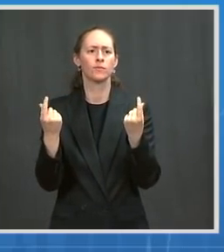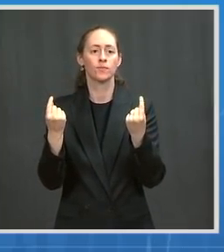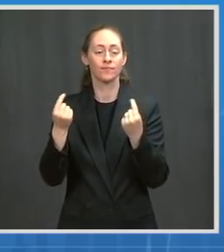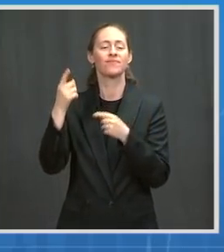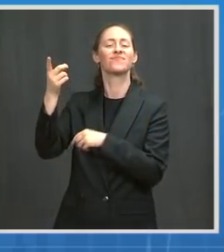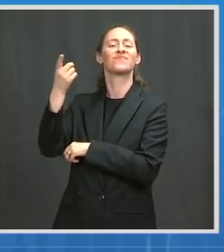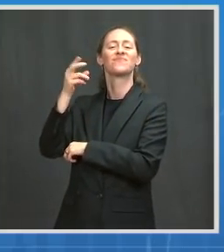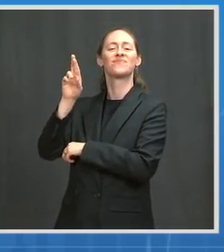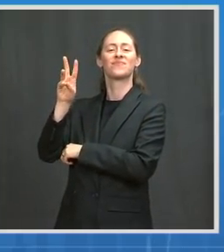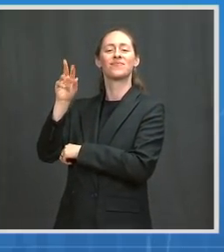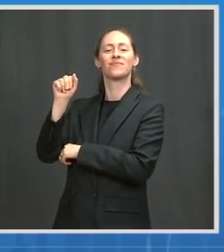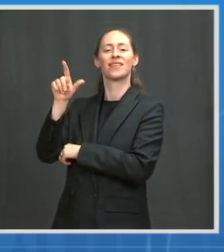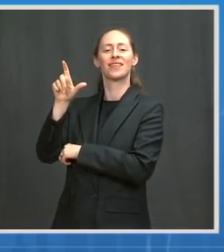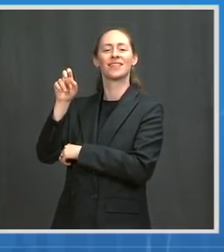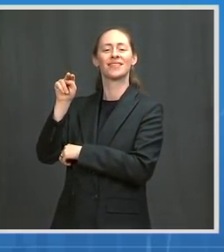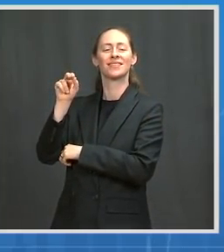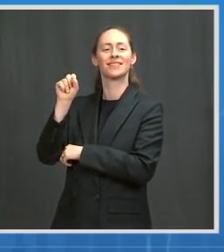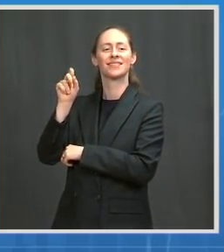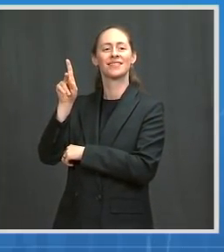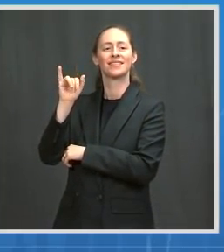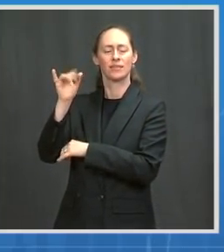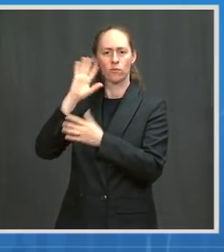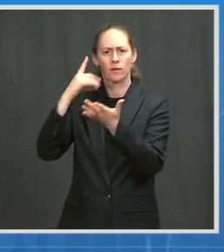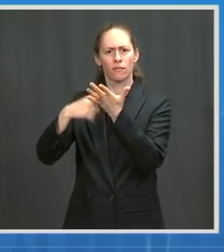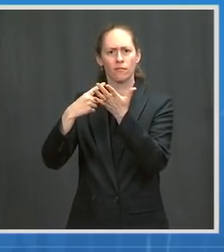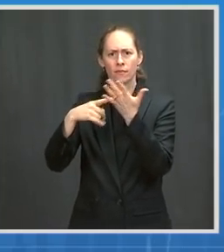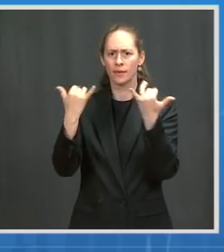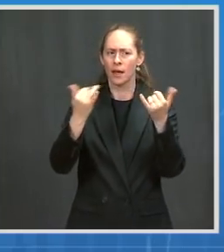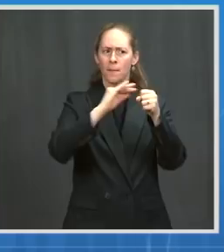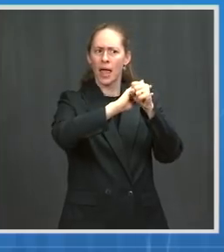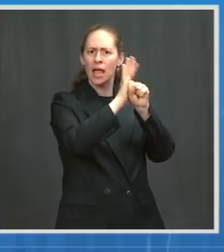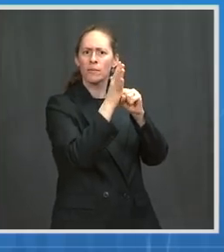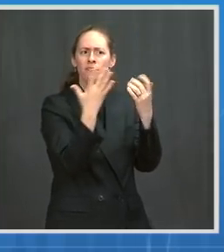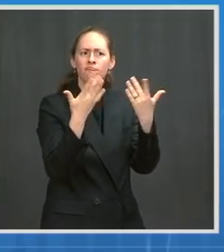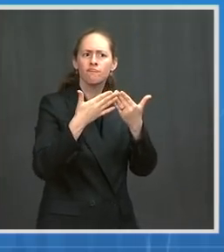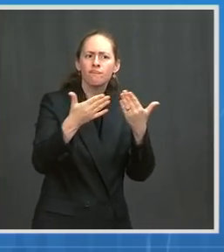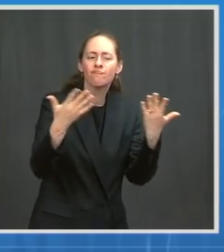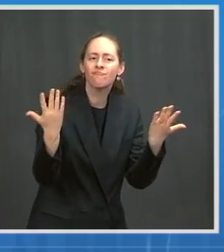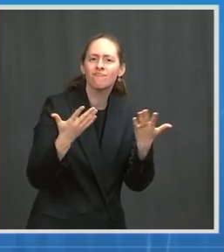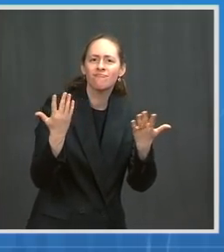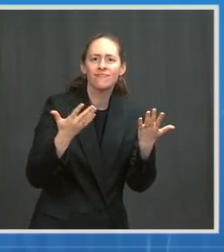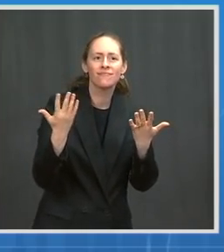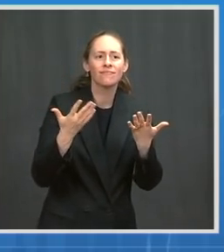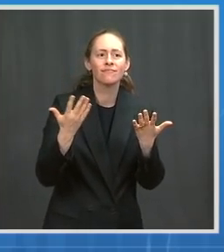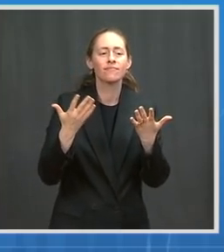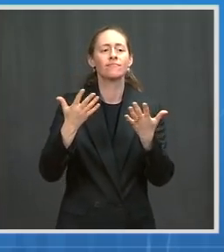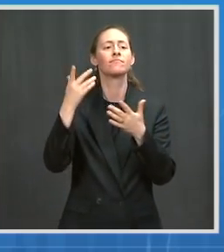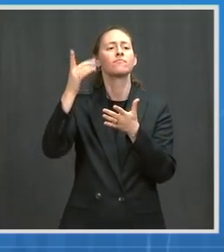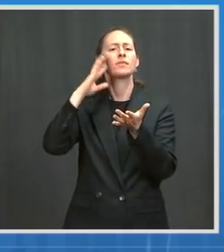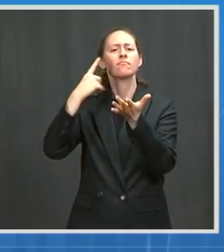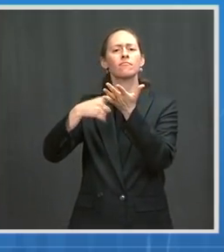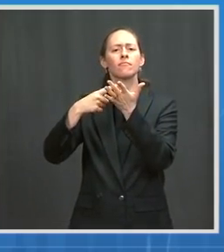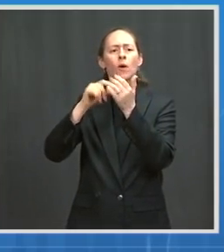pandemic. Dr. Murphy will discuss our public education and outreach efforts, and then we'll have time for Q&A.